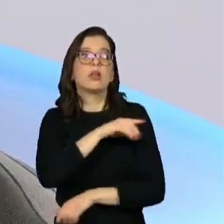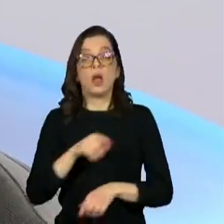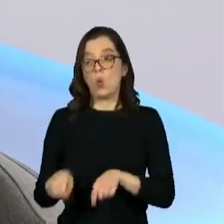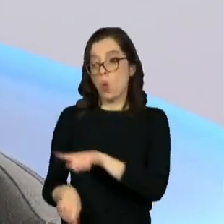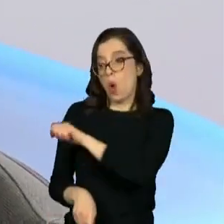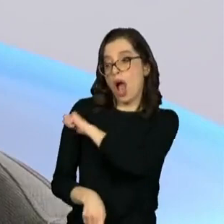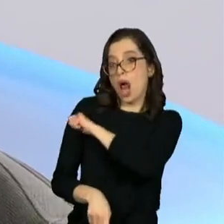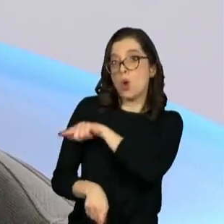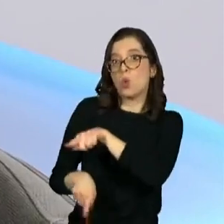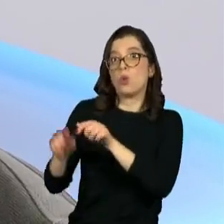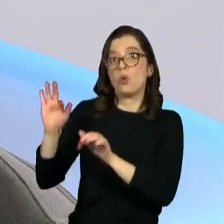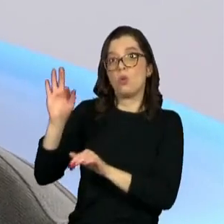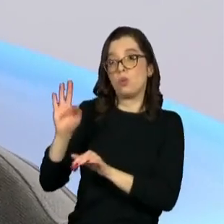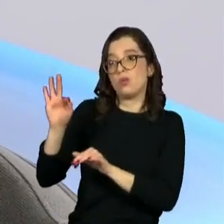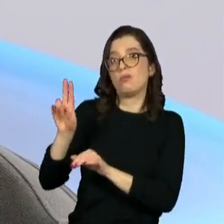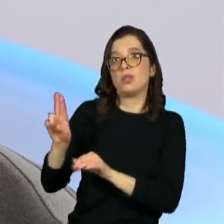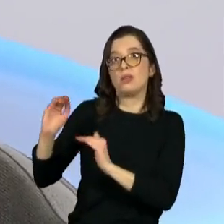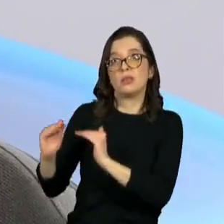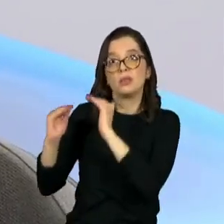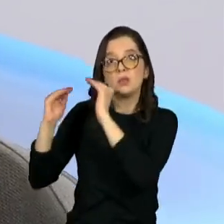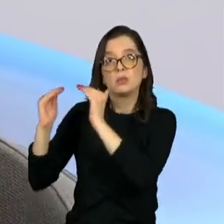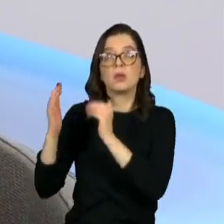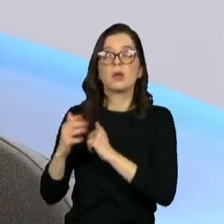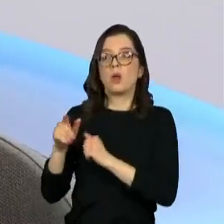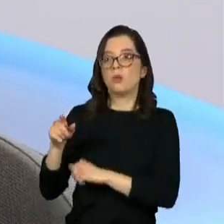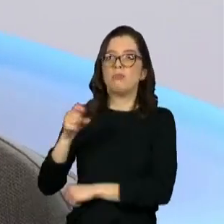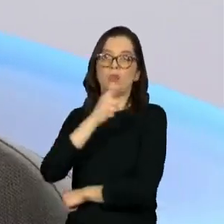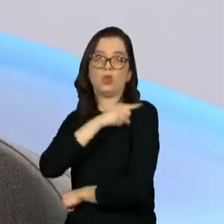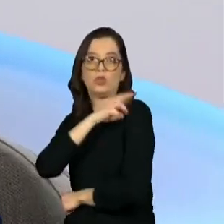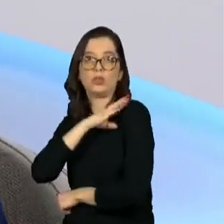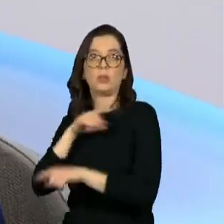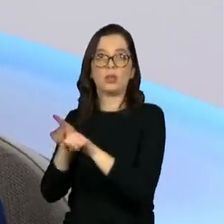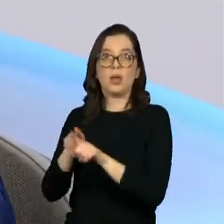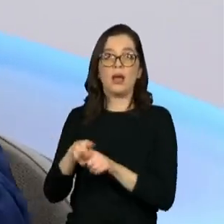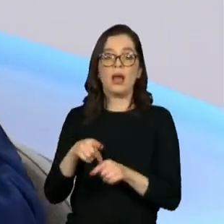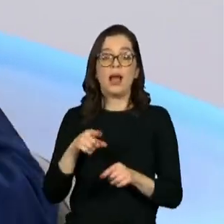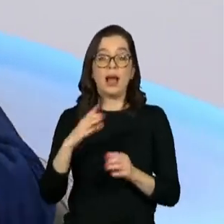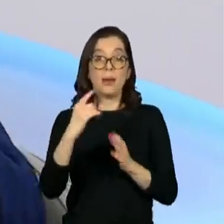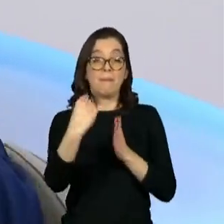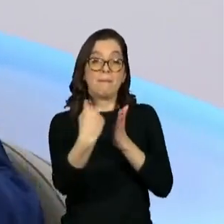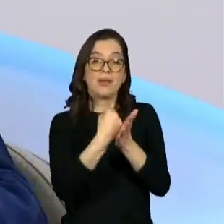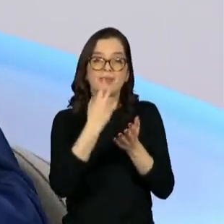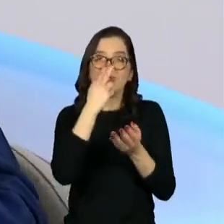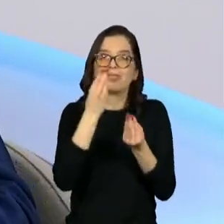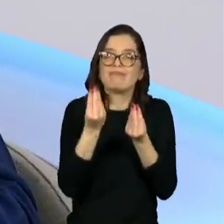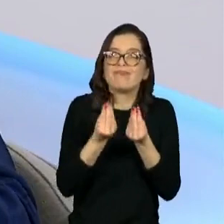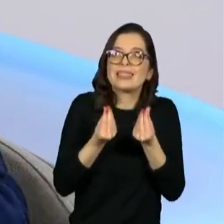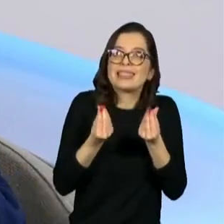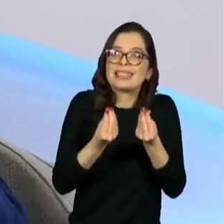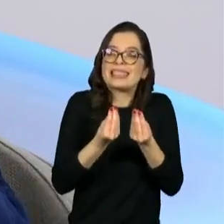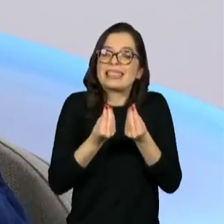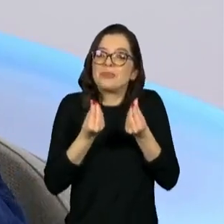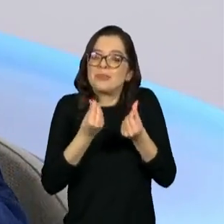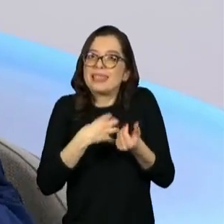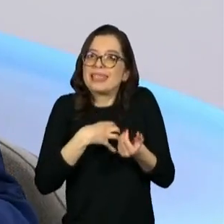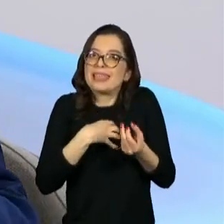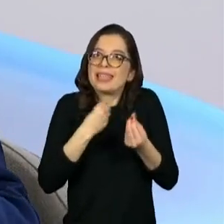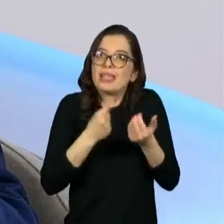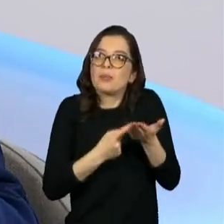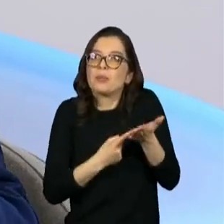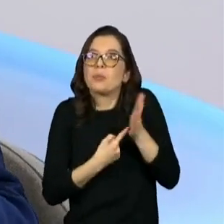for students in high school and in university. And I think the sensitivity of the